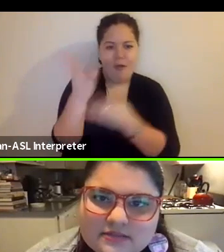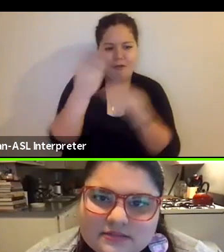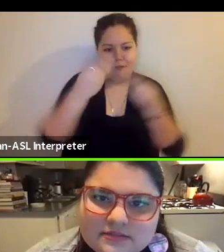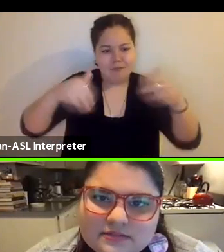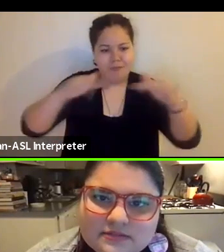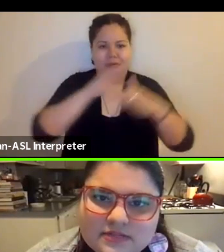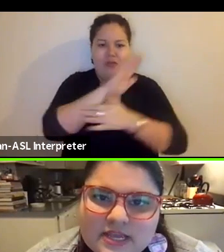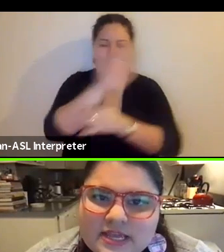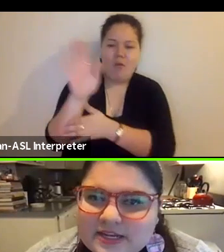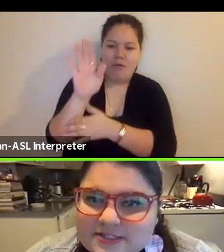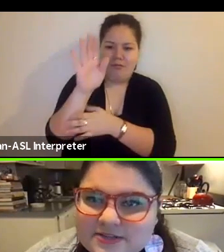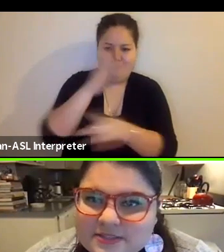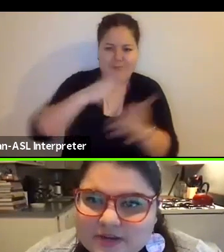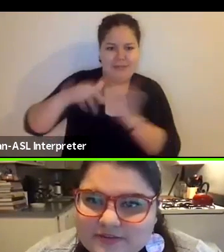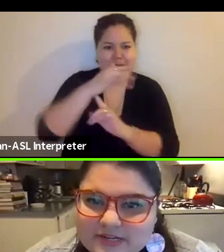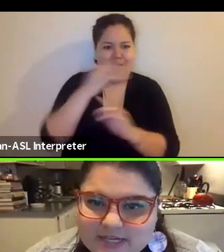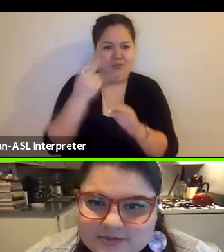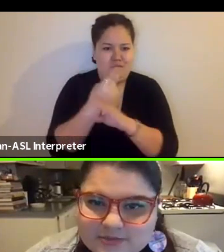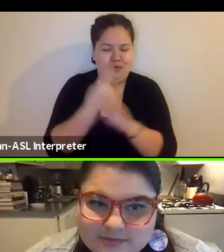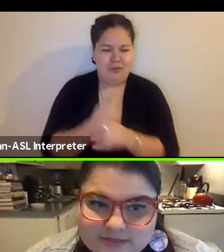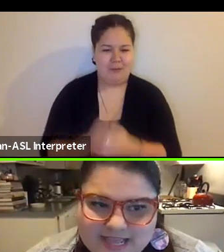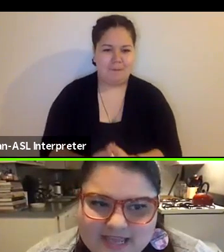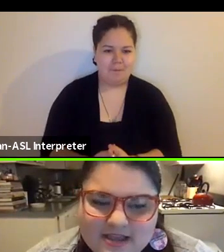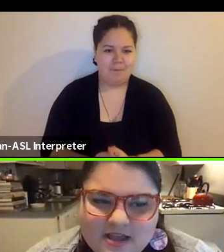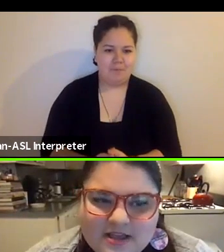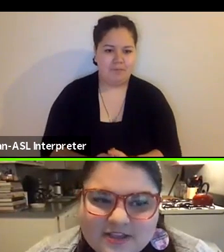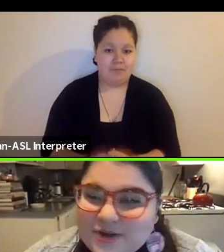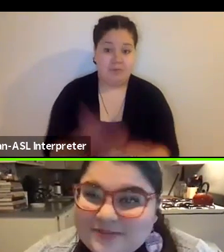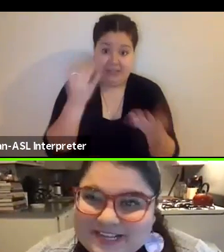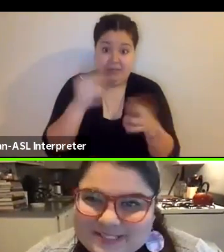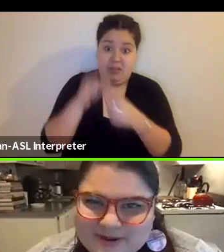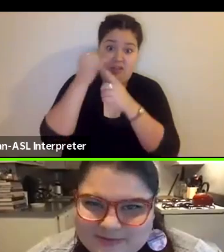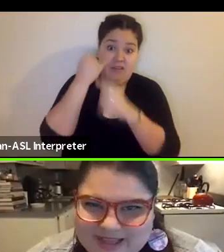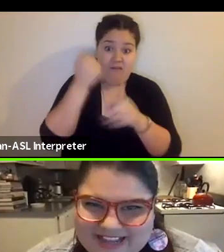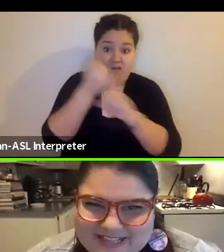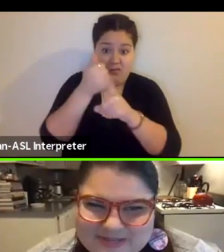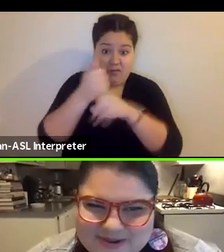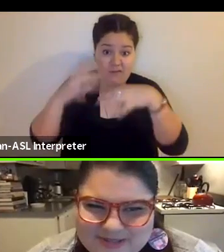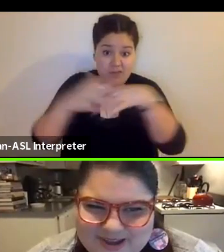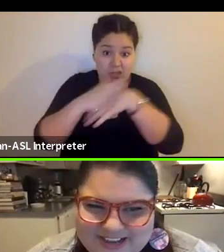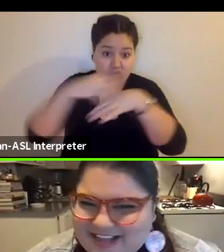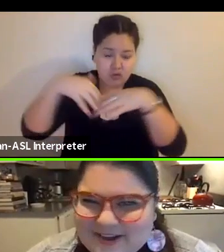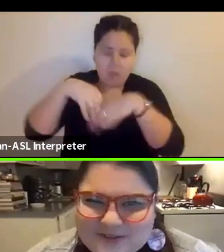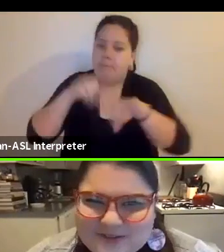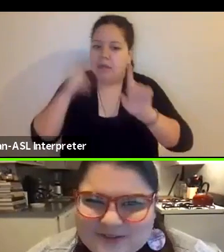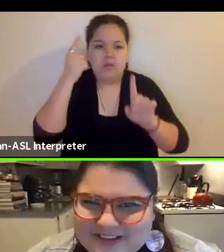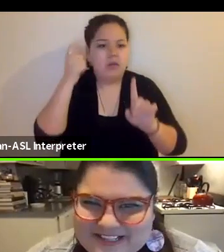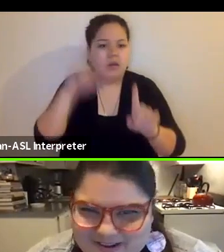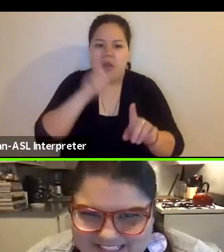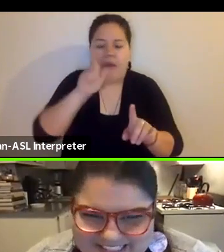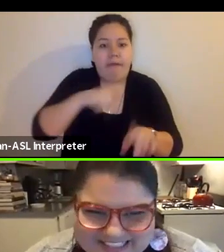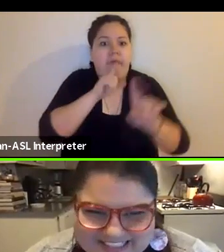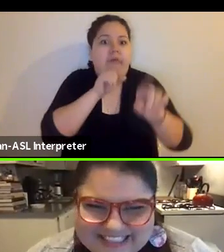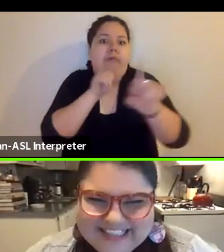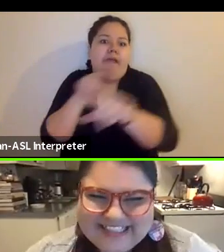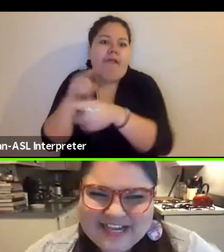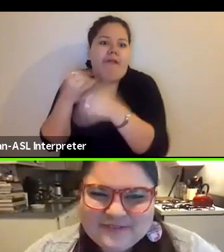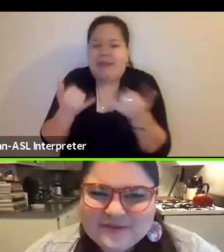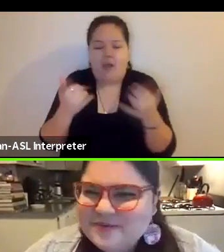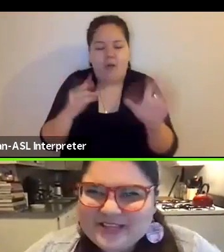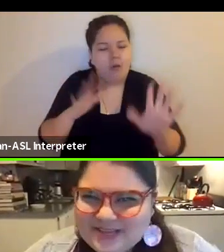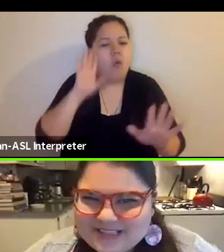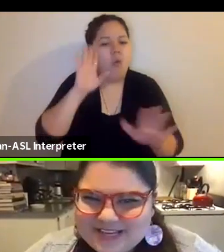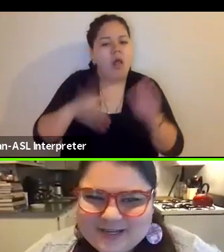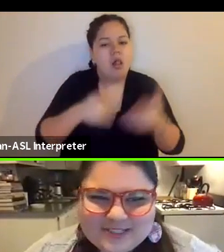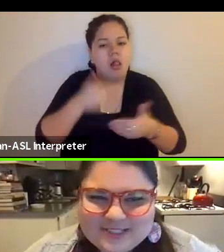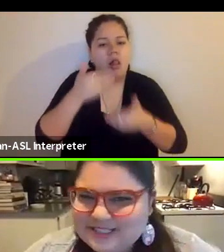that. And also, since we are very casual, I will say, you don't have to answer right away as we go along, as all the things are. If you have a